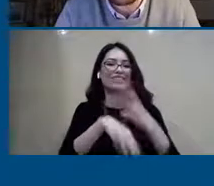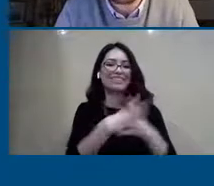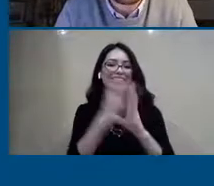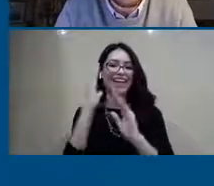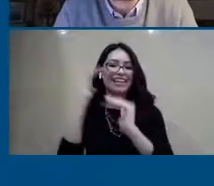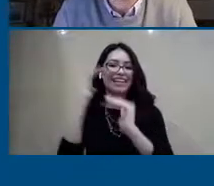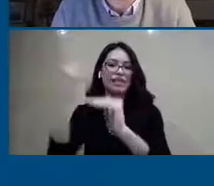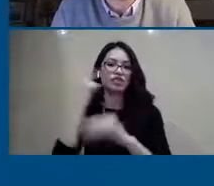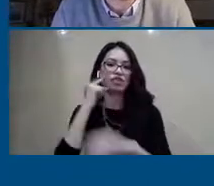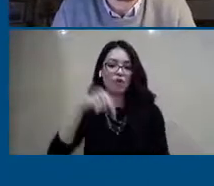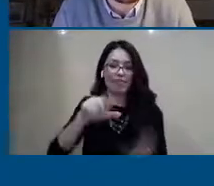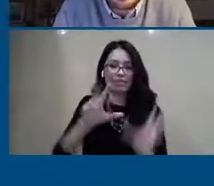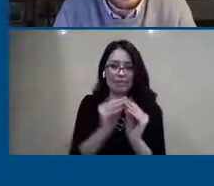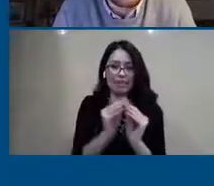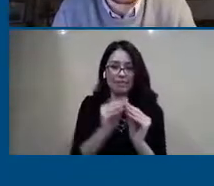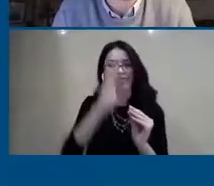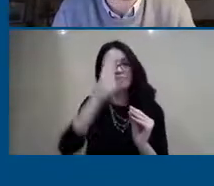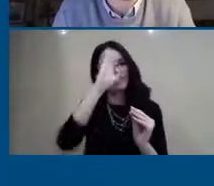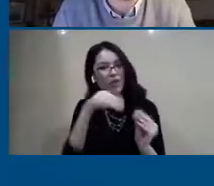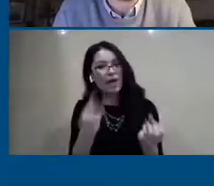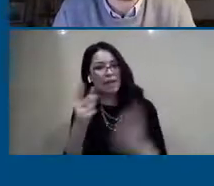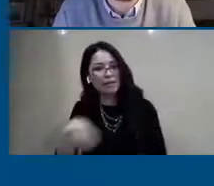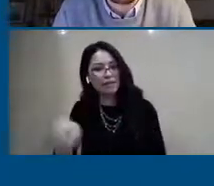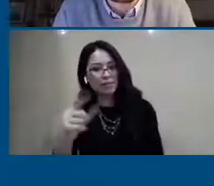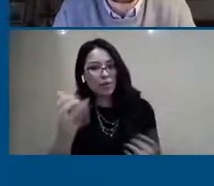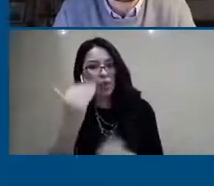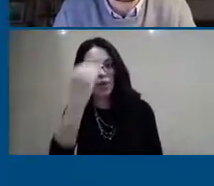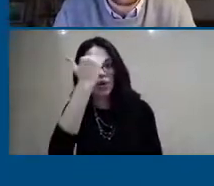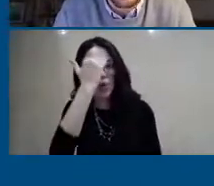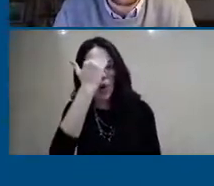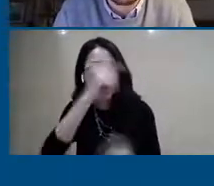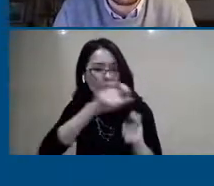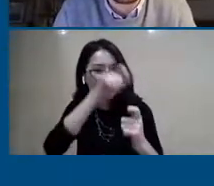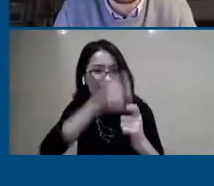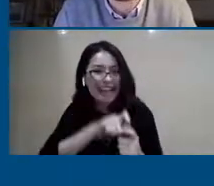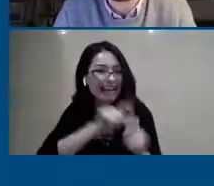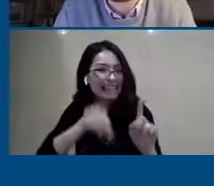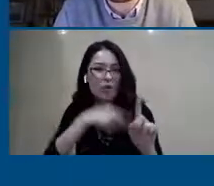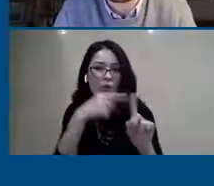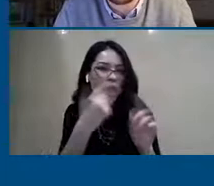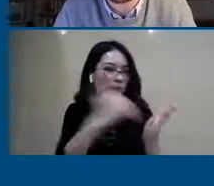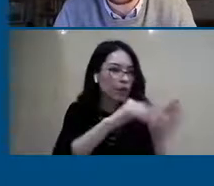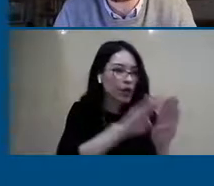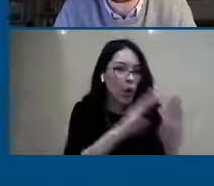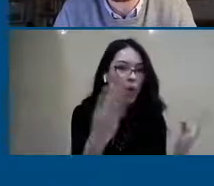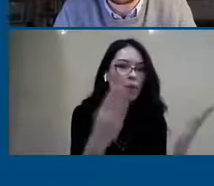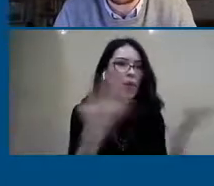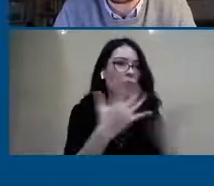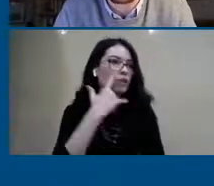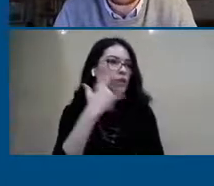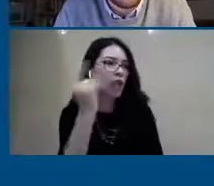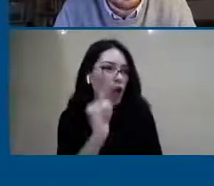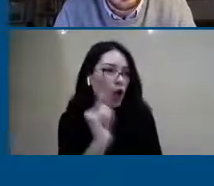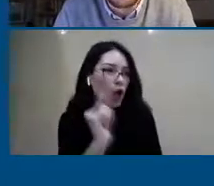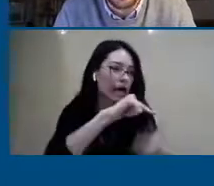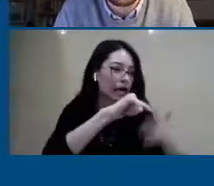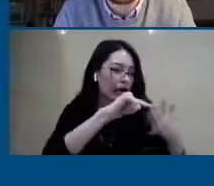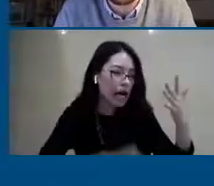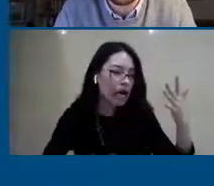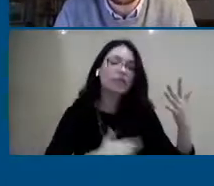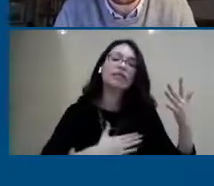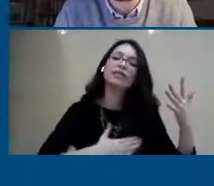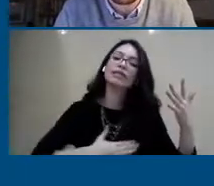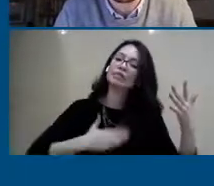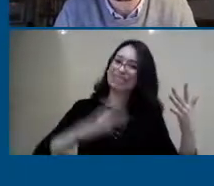know, understandably, the precise days schools will reopen and exactly what that's going to look like. And please know that not just in LA,